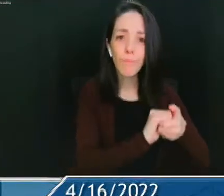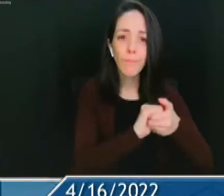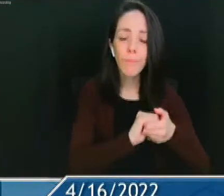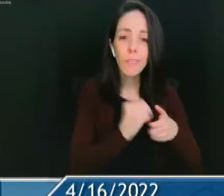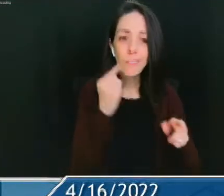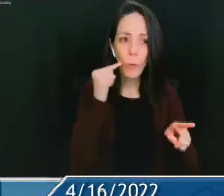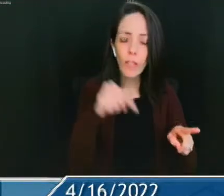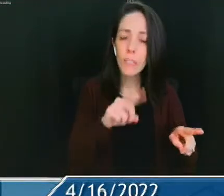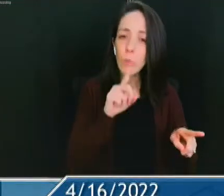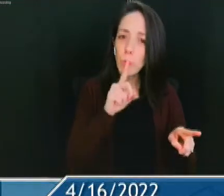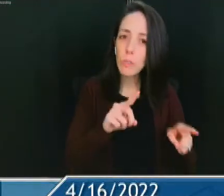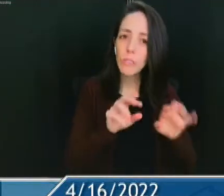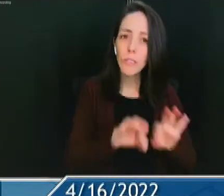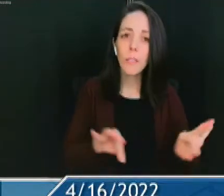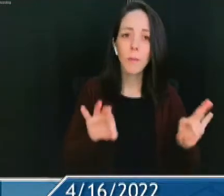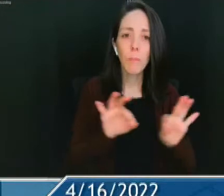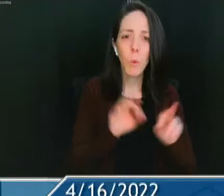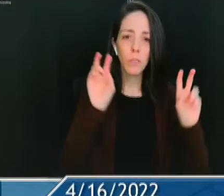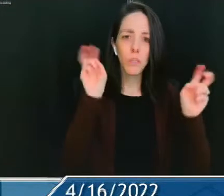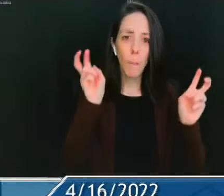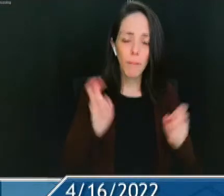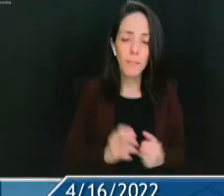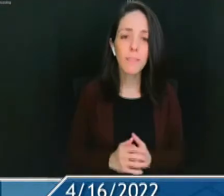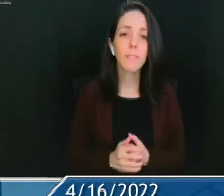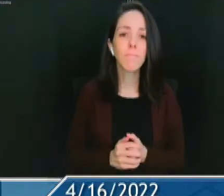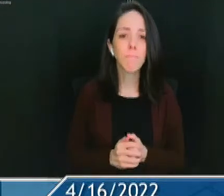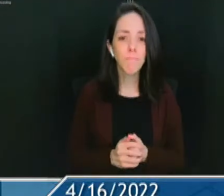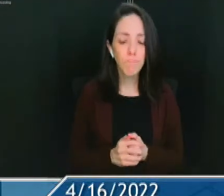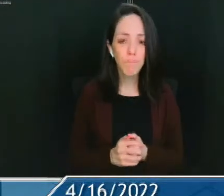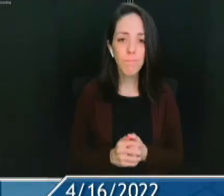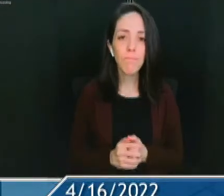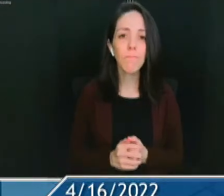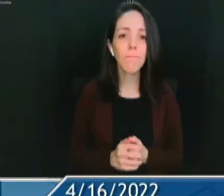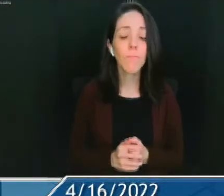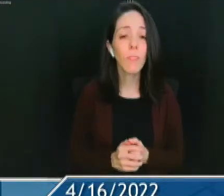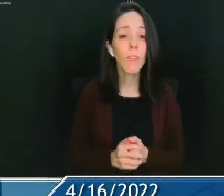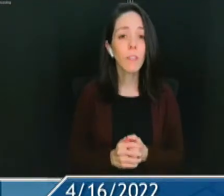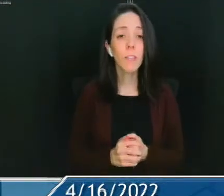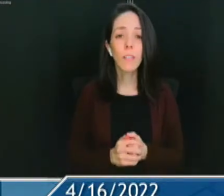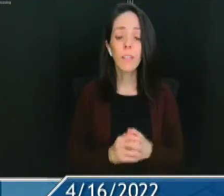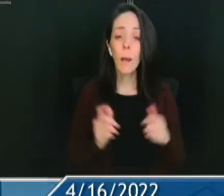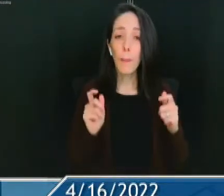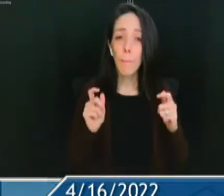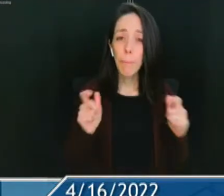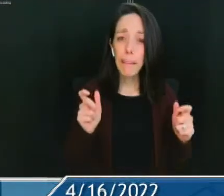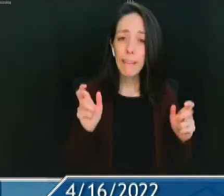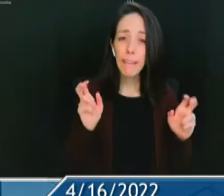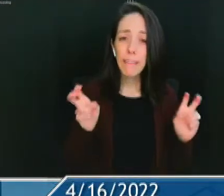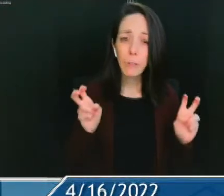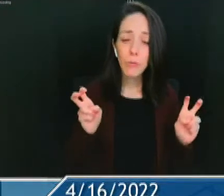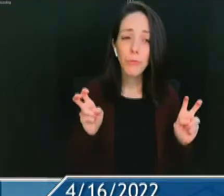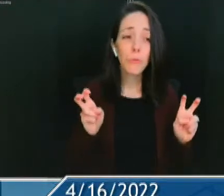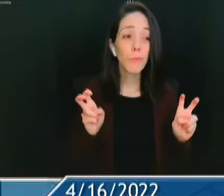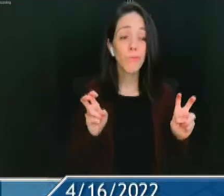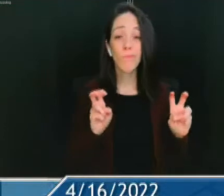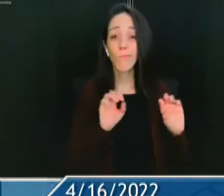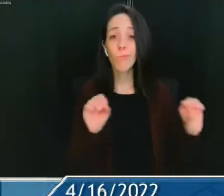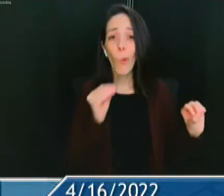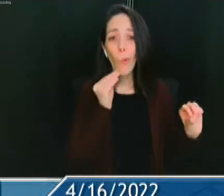really important issues. When we talk about the biggest issue on our plate, housing and houselessness, we